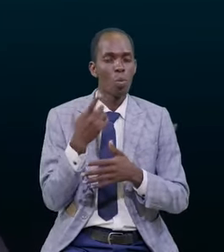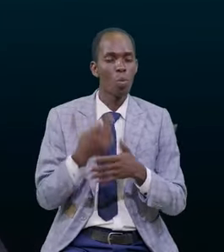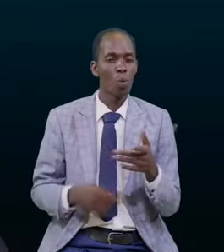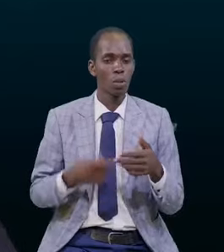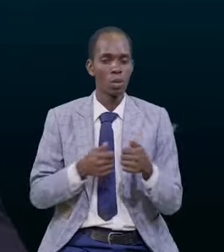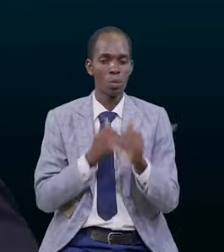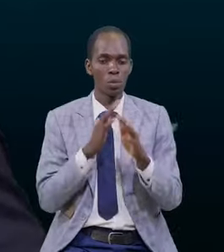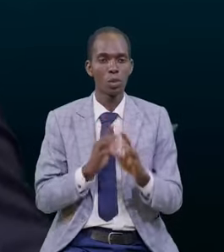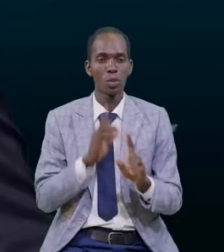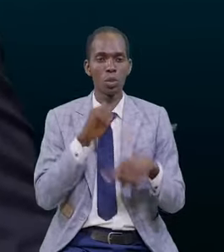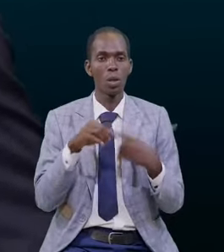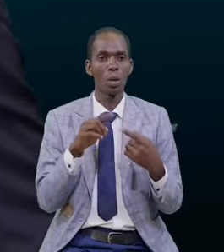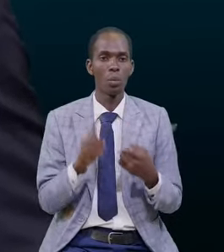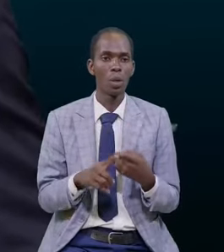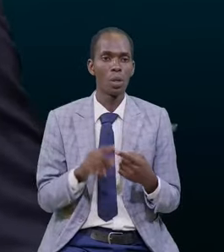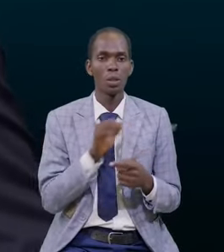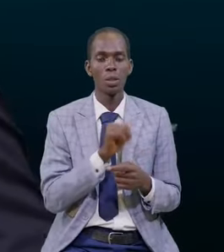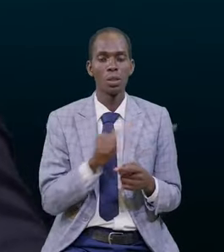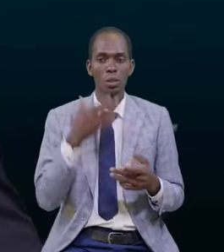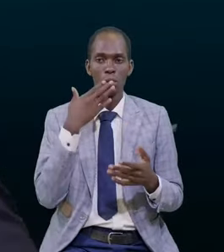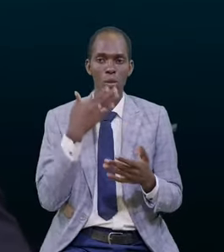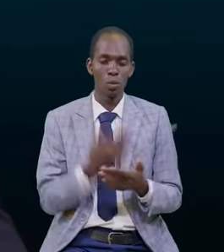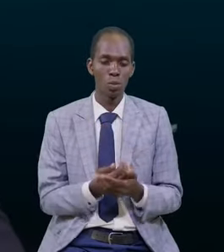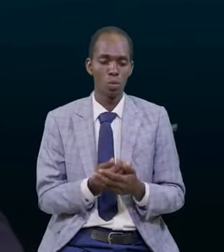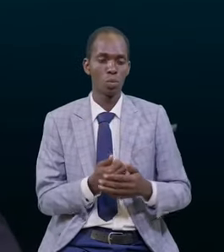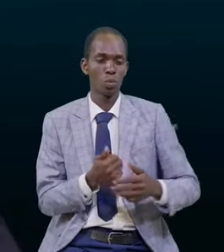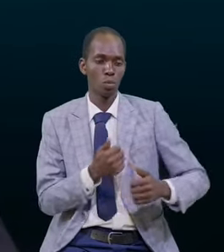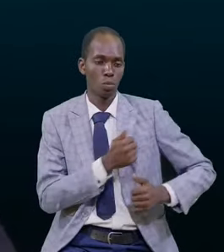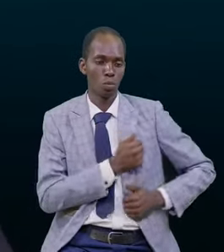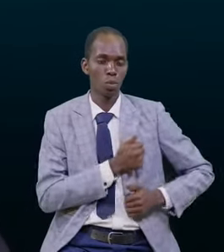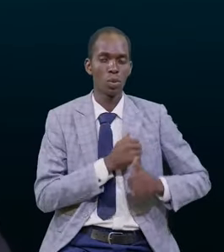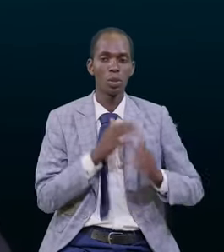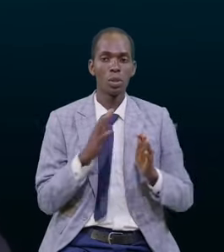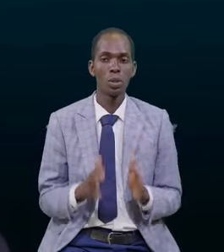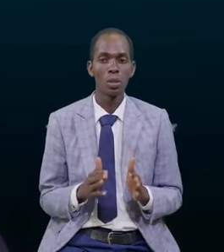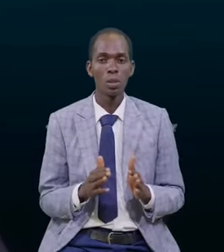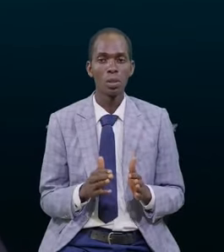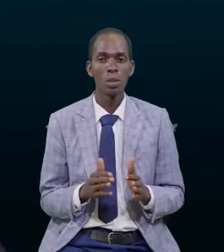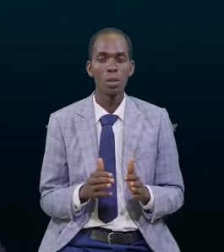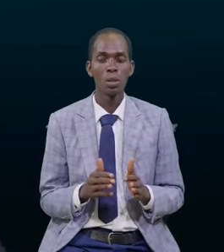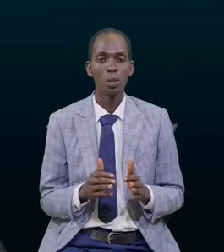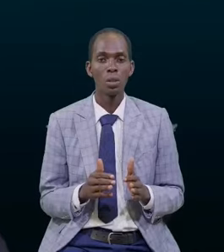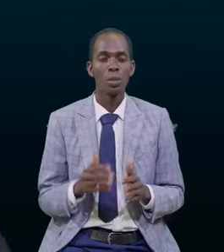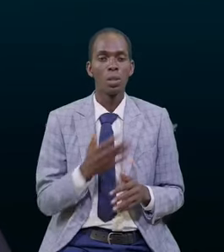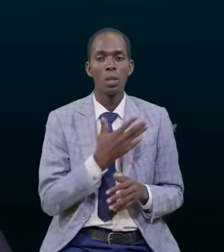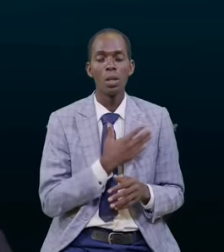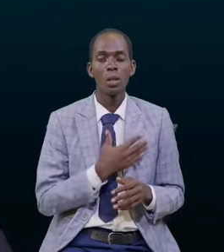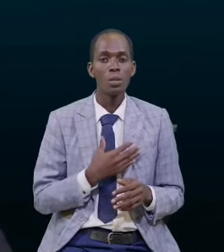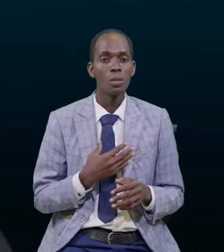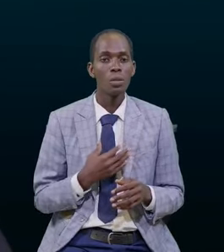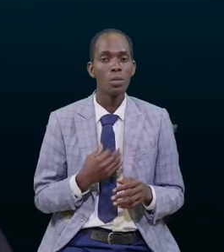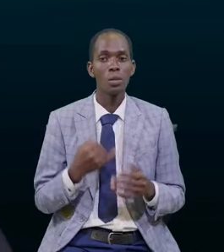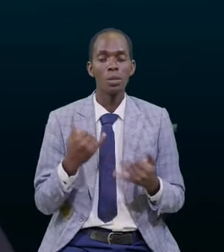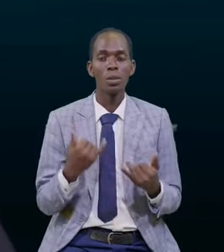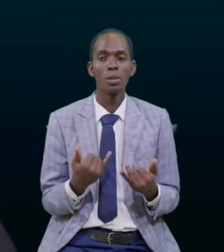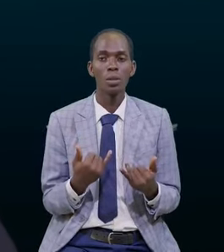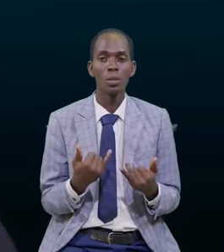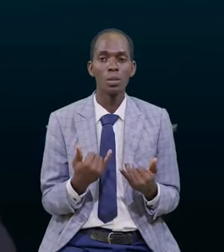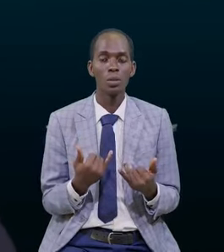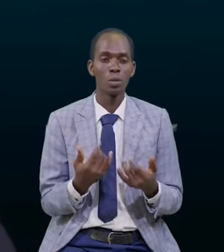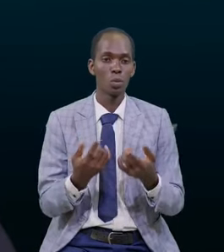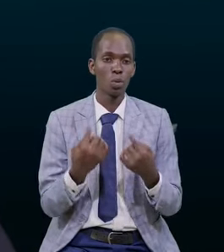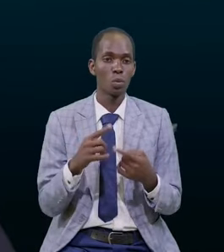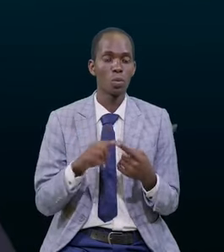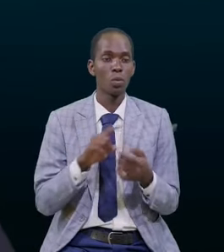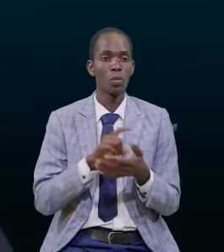soldier you a Resolute athlete if an indefatigable farmer he now come got to this verse 7 we say